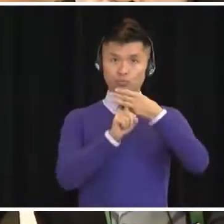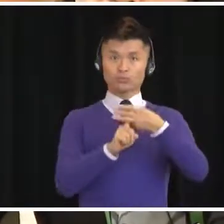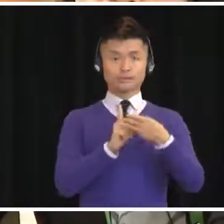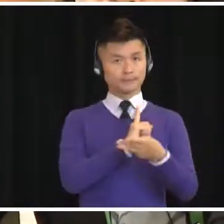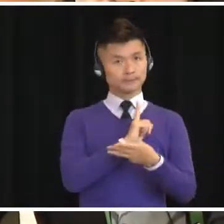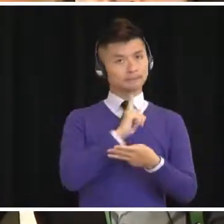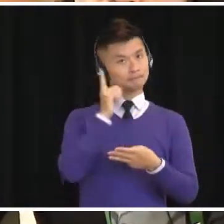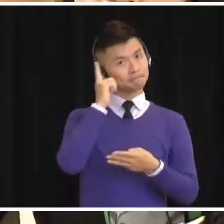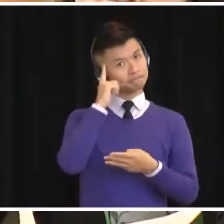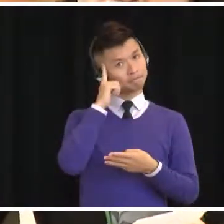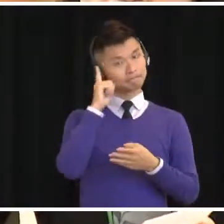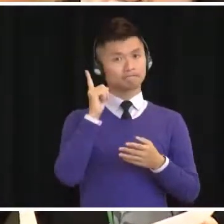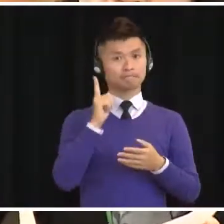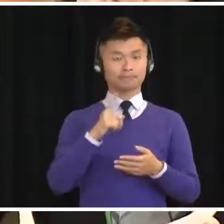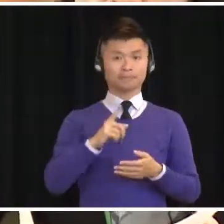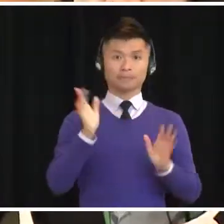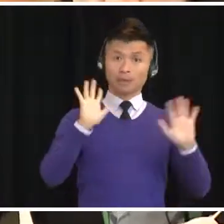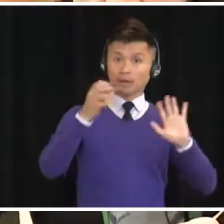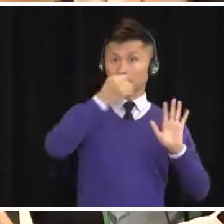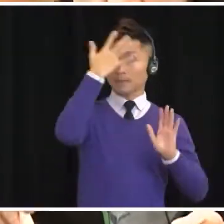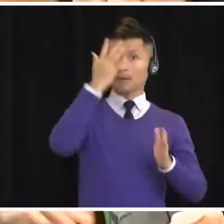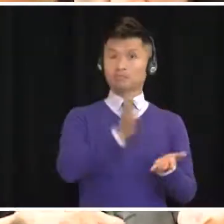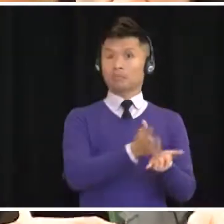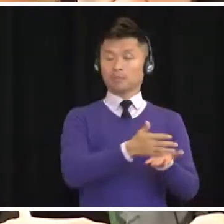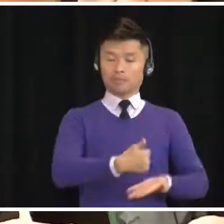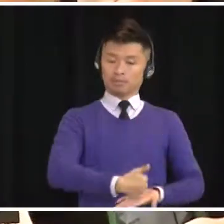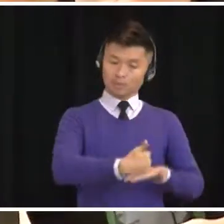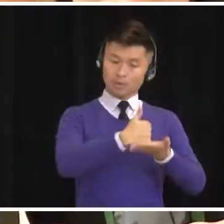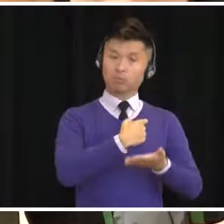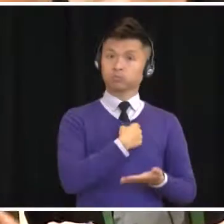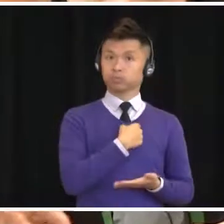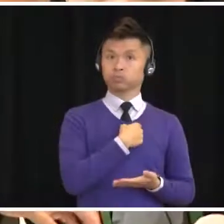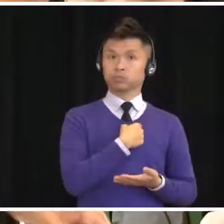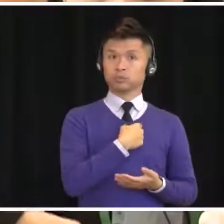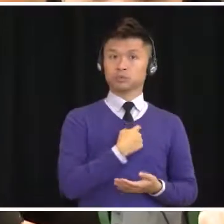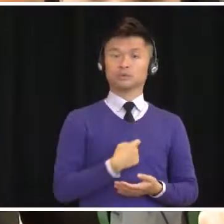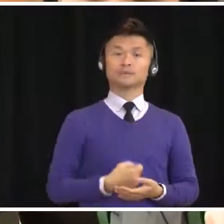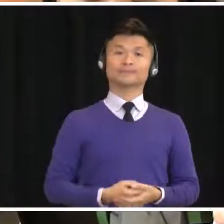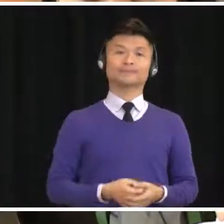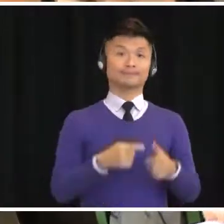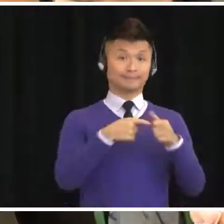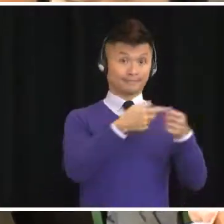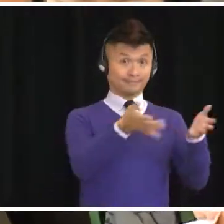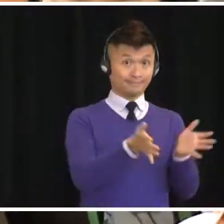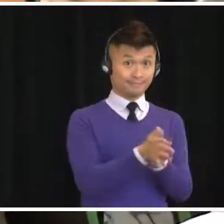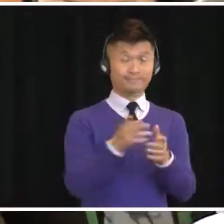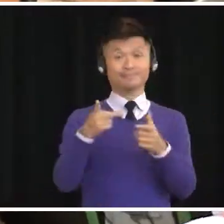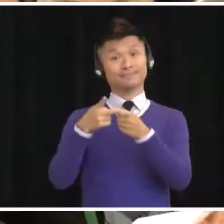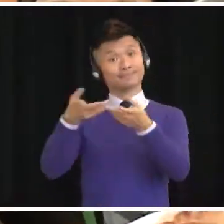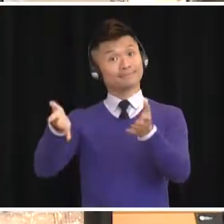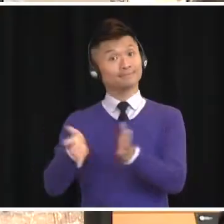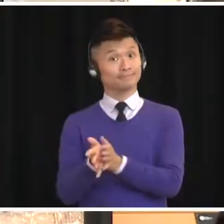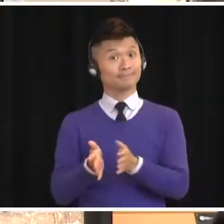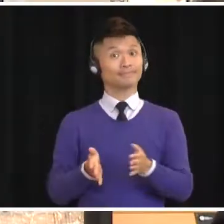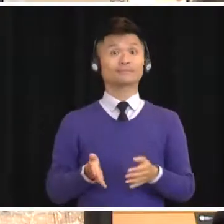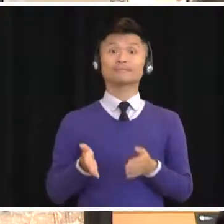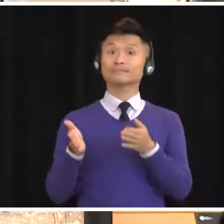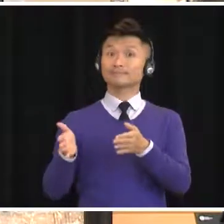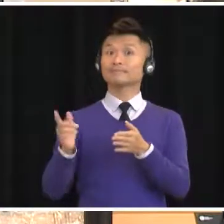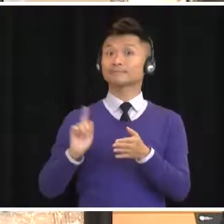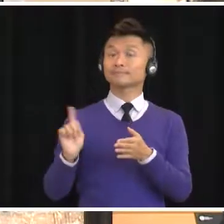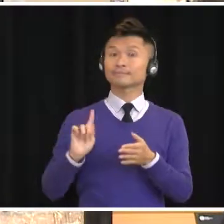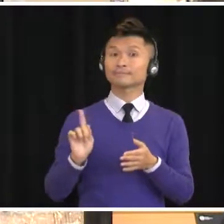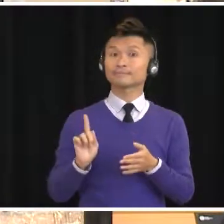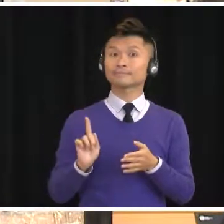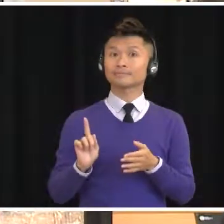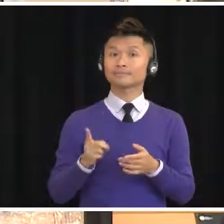Again, the child should be deemed as people with full personality, and they have the right to express